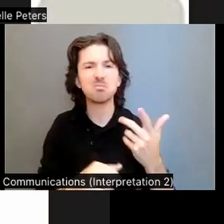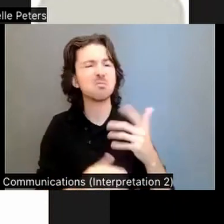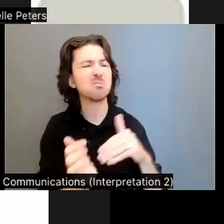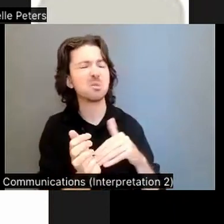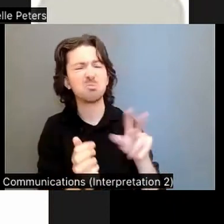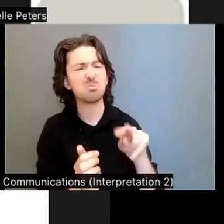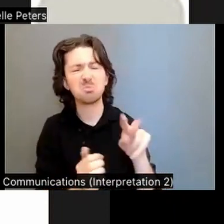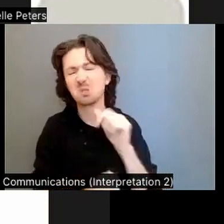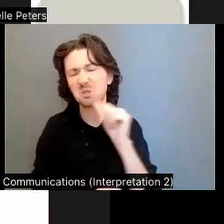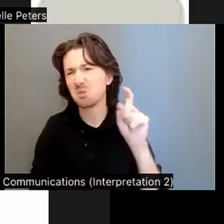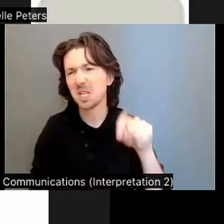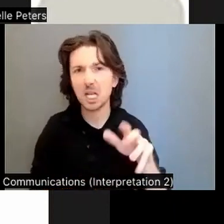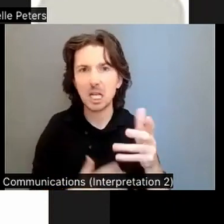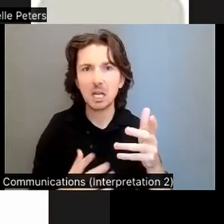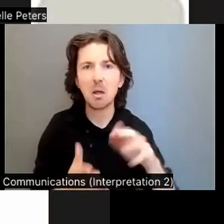in